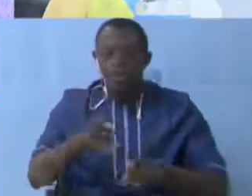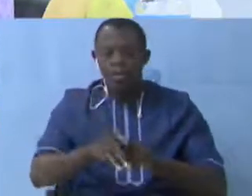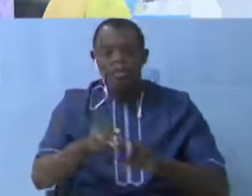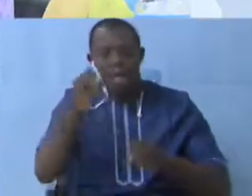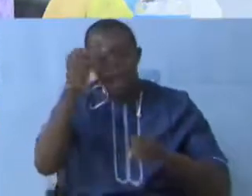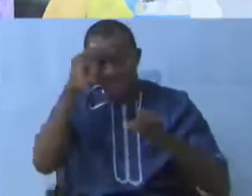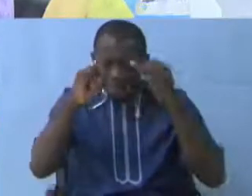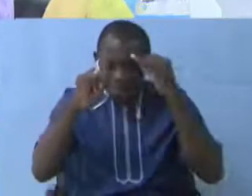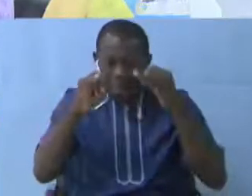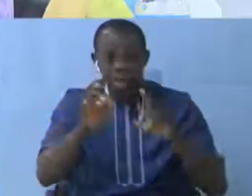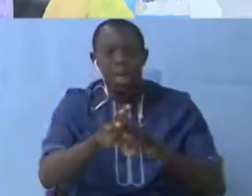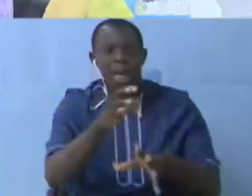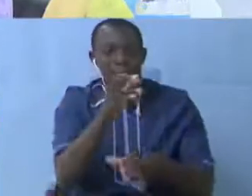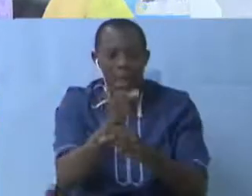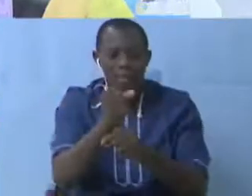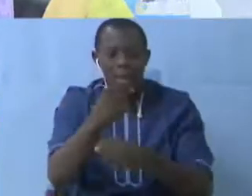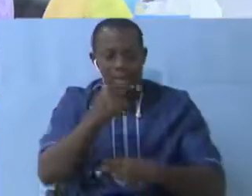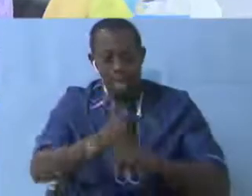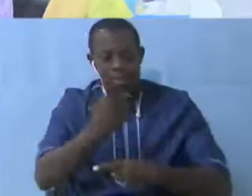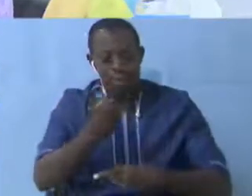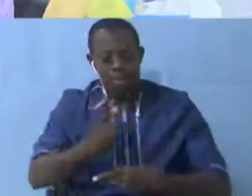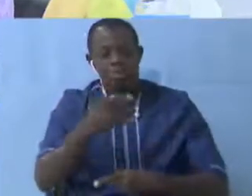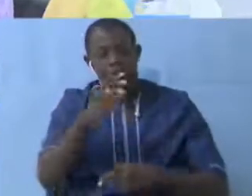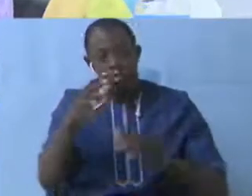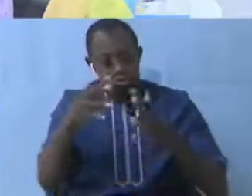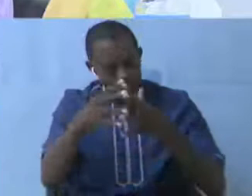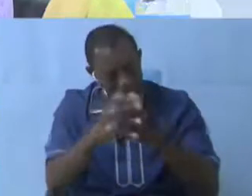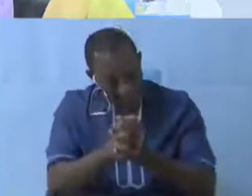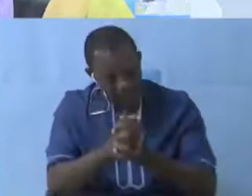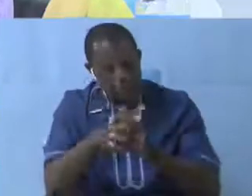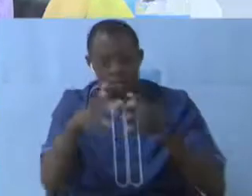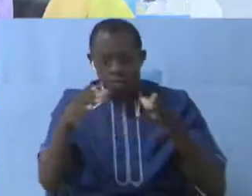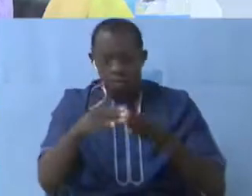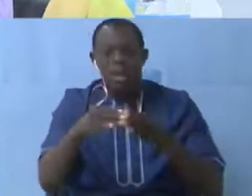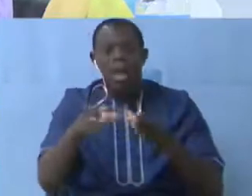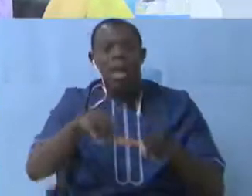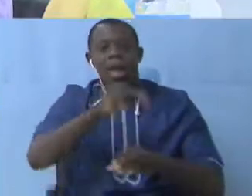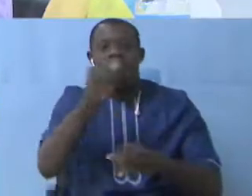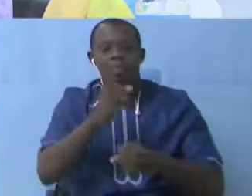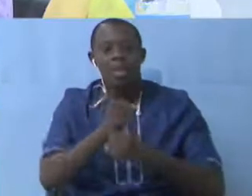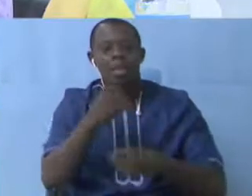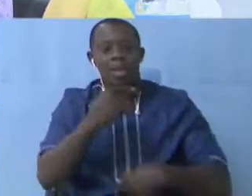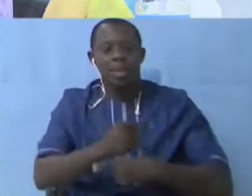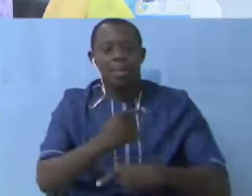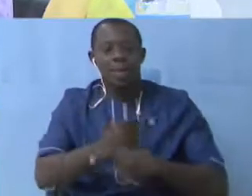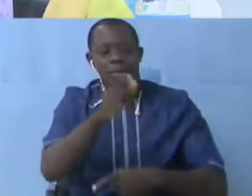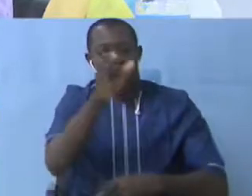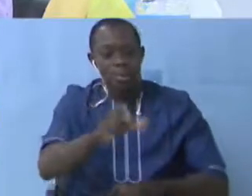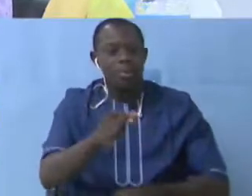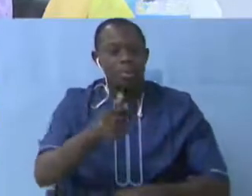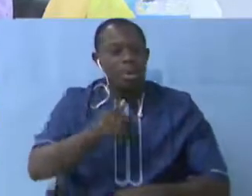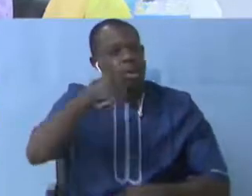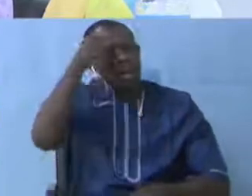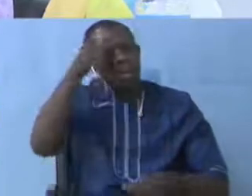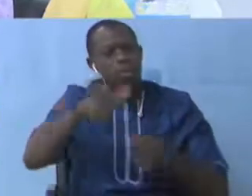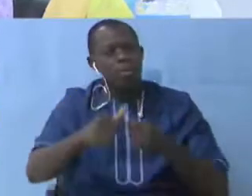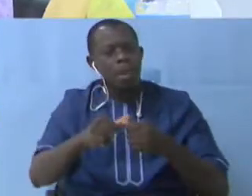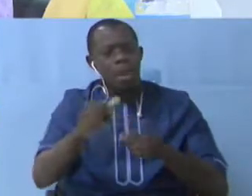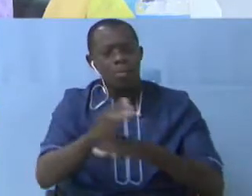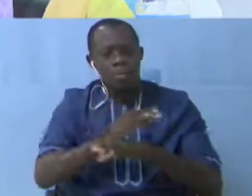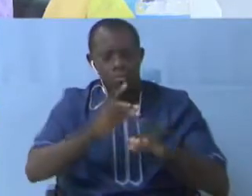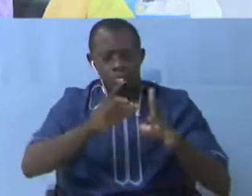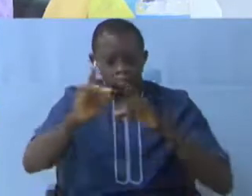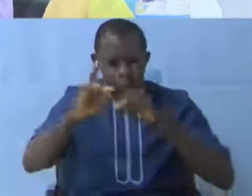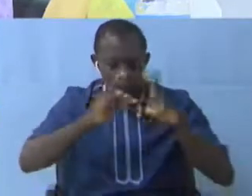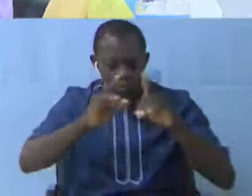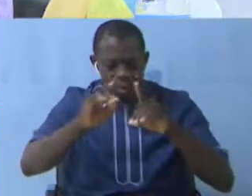but also, importantly, pushing Gambians to commit. So I remember when the discussion around the